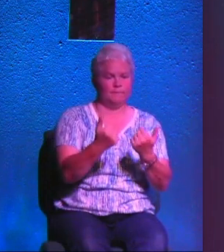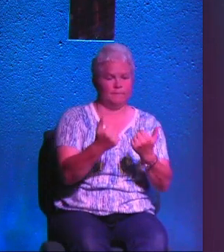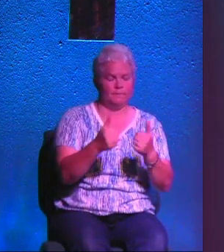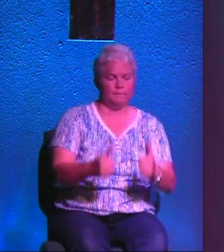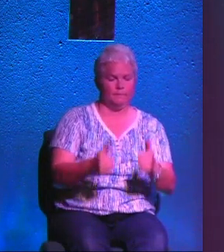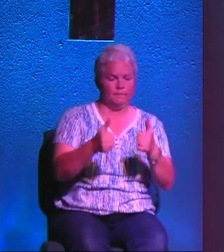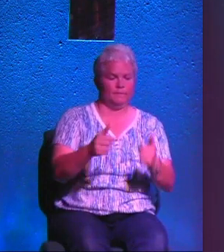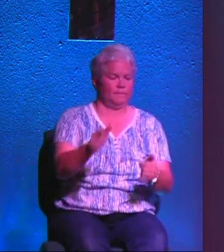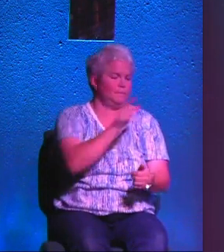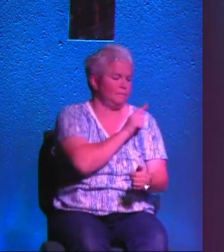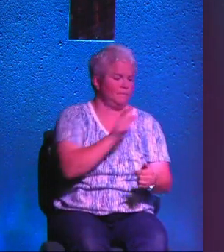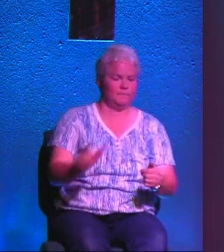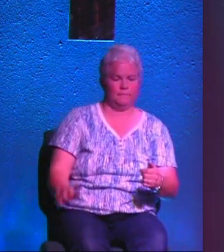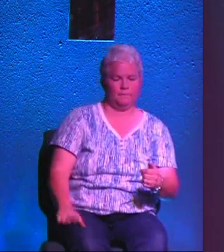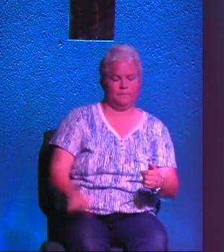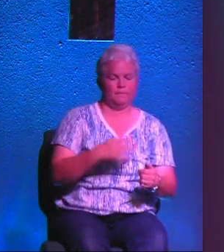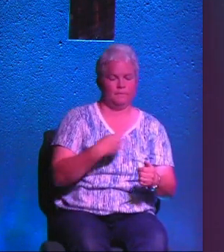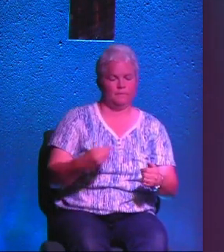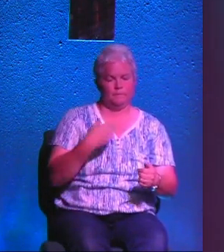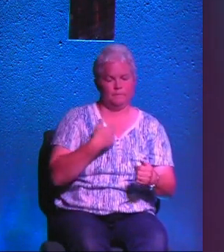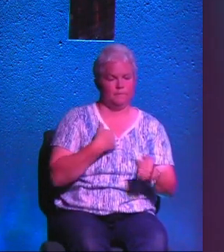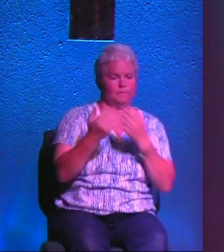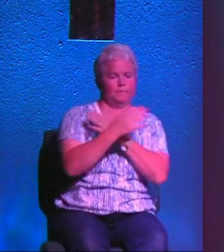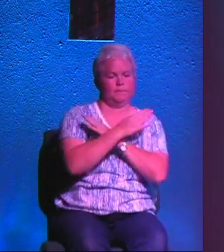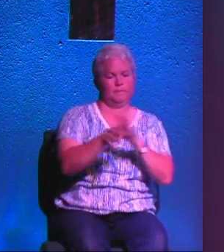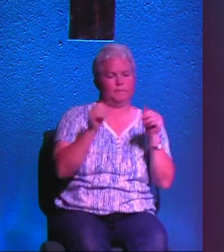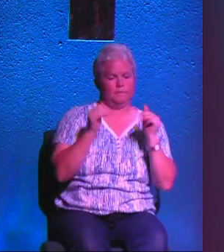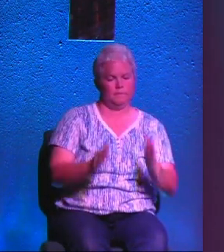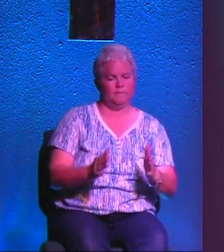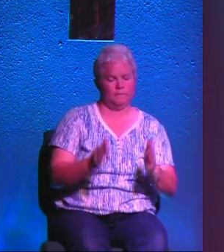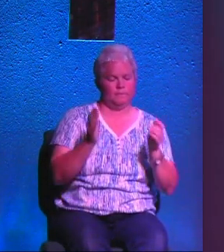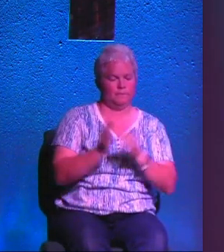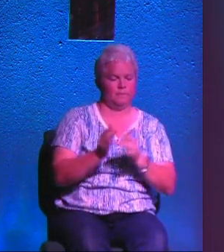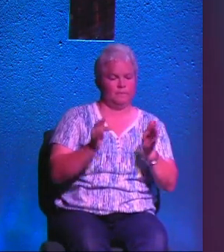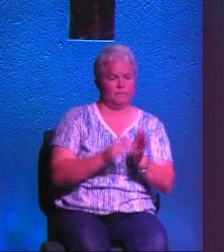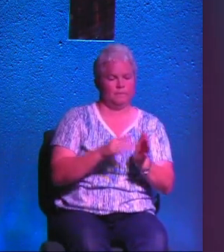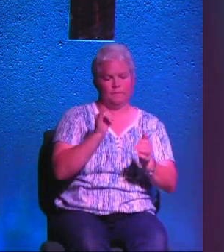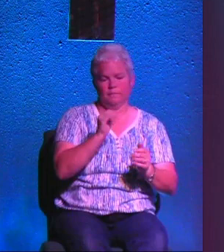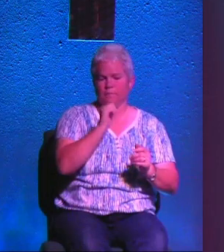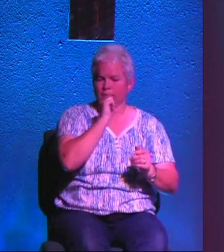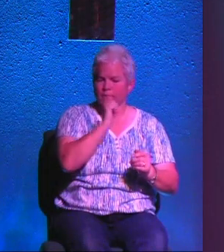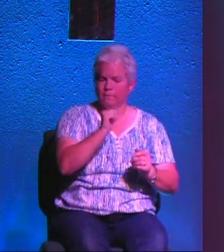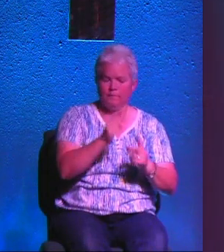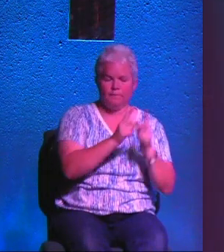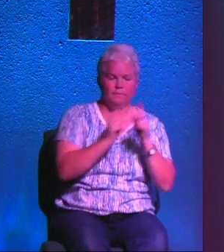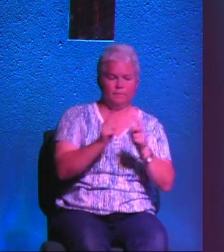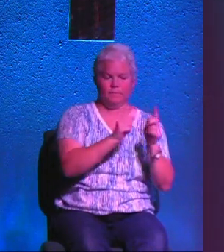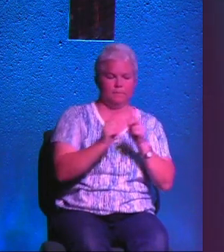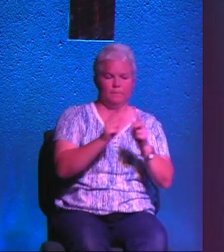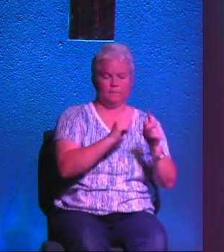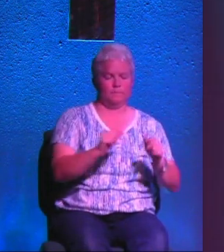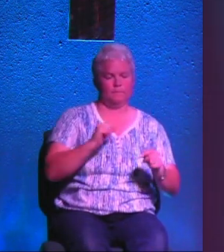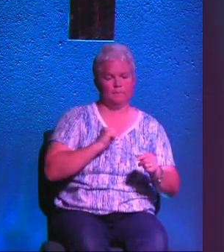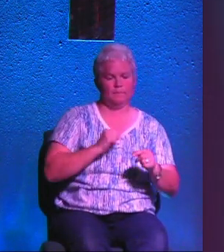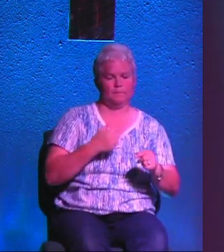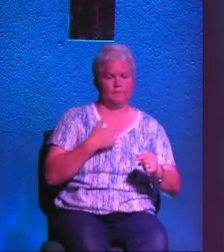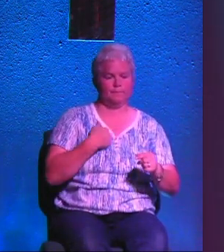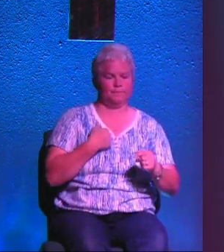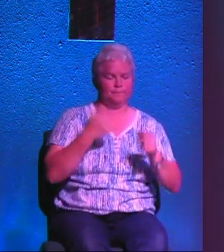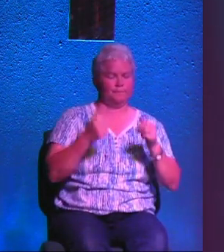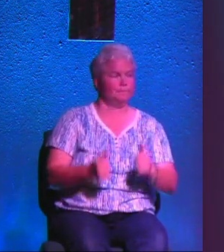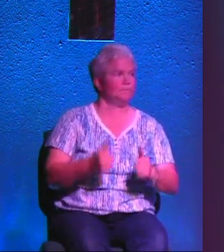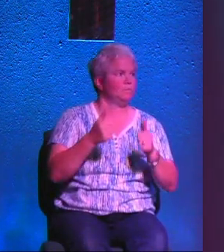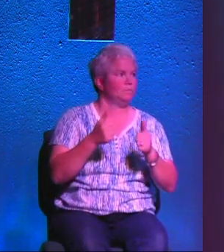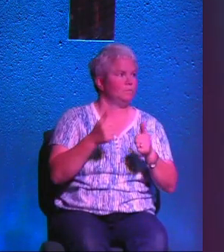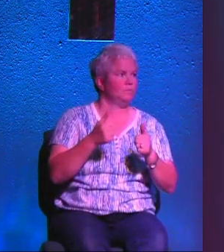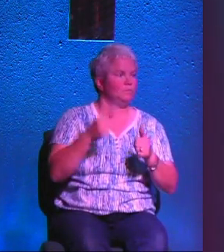my life as my Lord and my Savior. Jesus, I can't do it on my own. My life is a